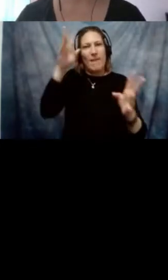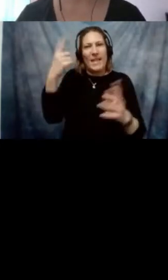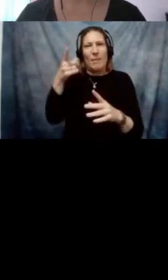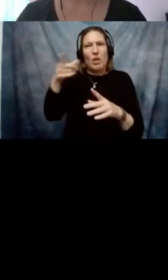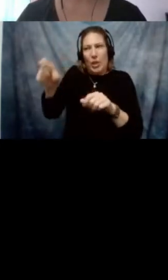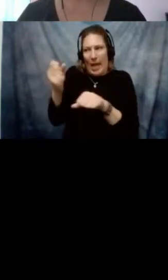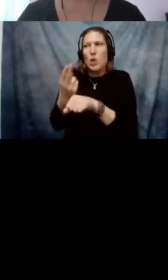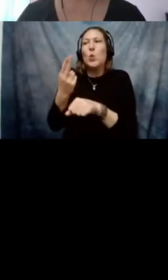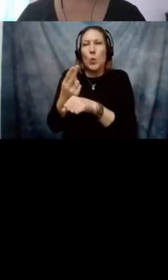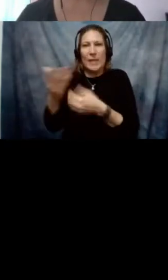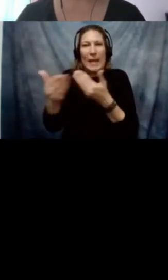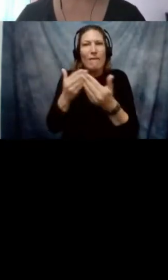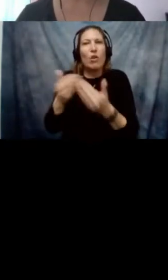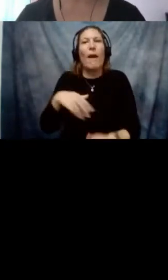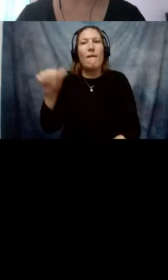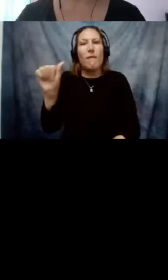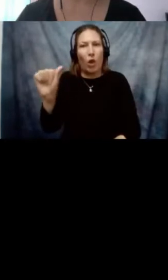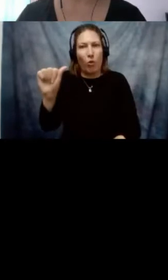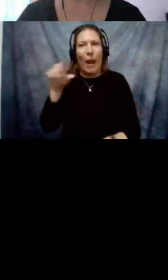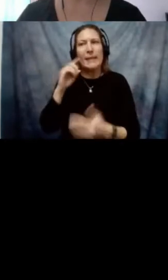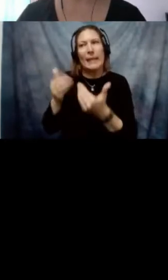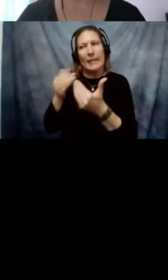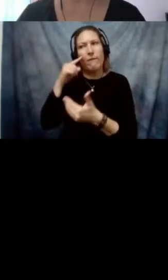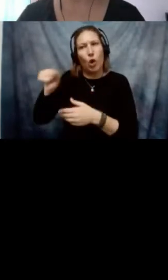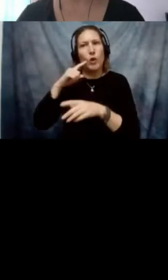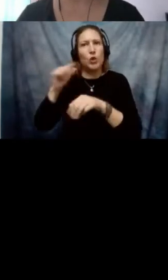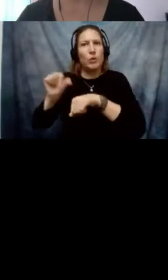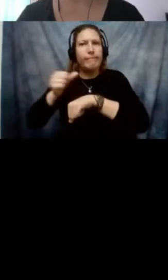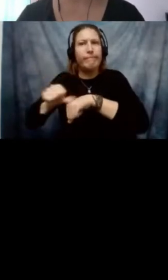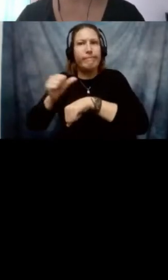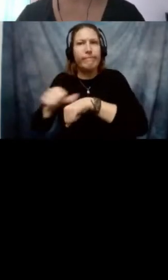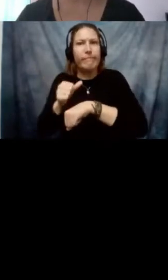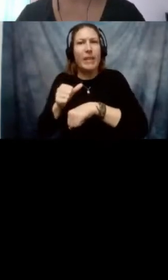their, stores that sell kitchenware will have this type of peeler.